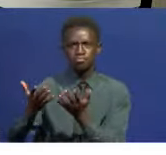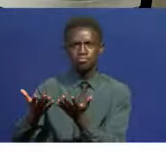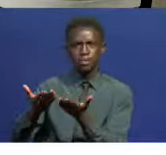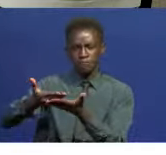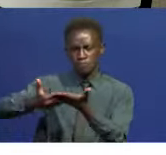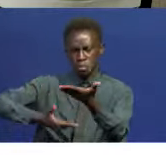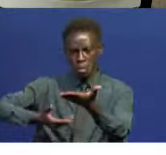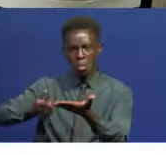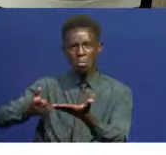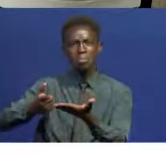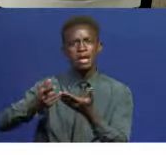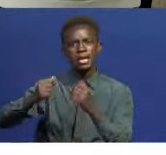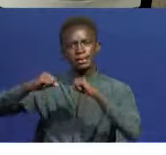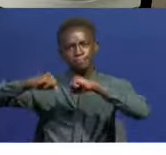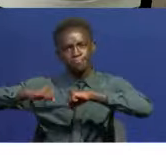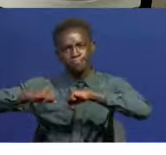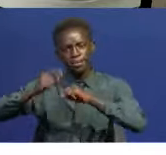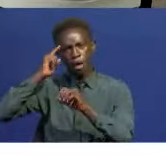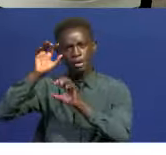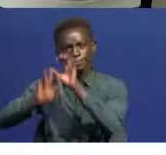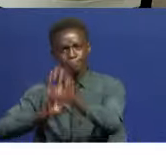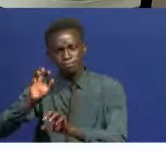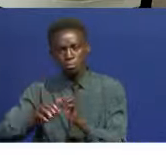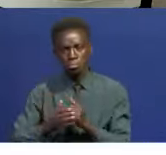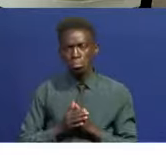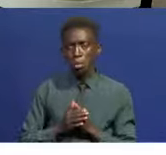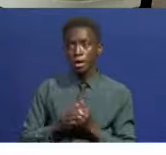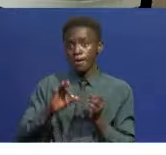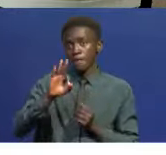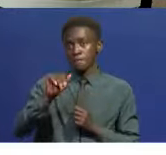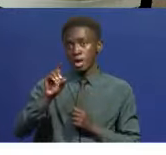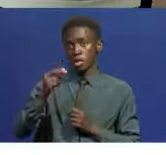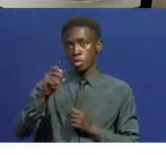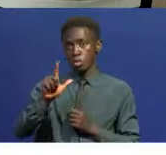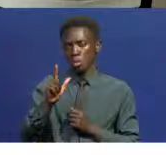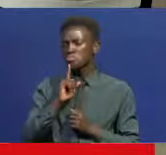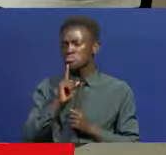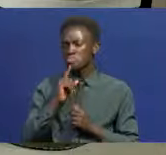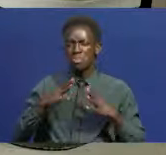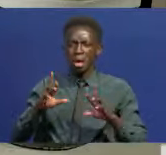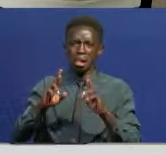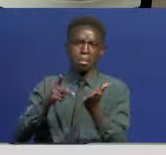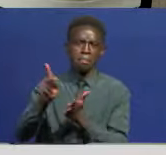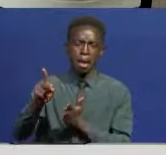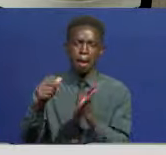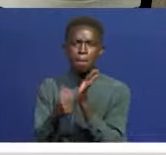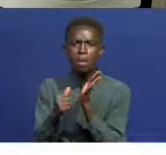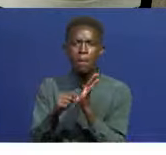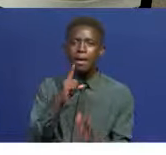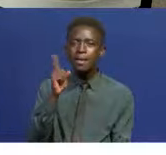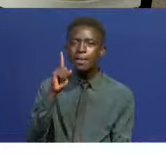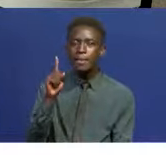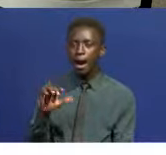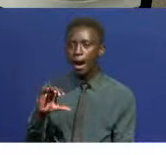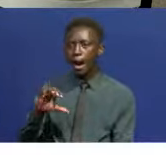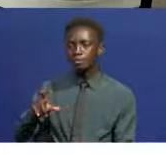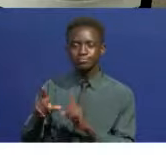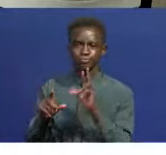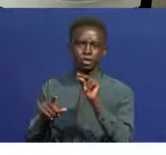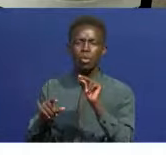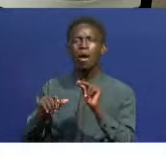Fazul has confirmed me, they're saying they're willing to pay. But you know, the problem is the other counties. But here in Nairobi, most of employers have said they are